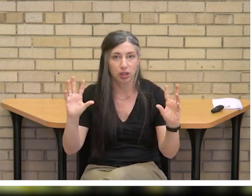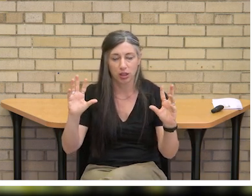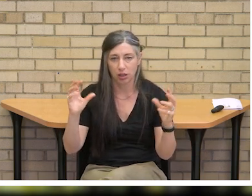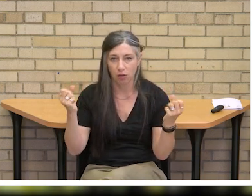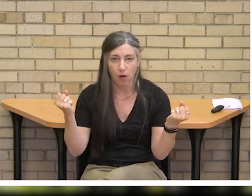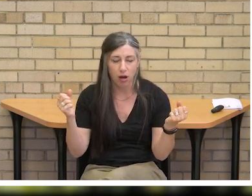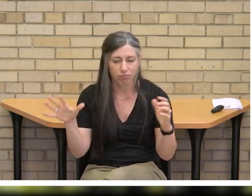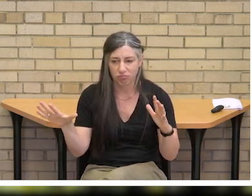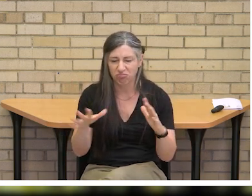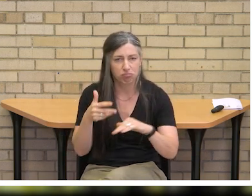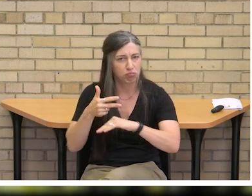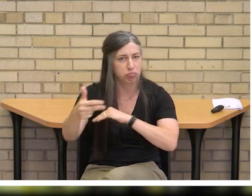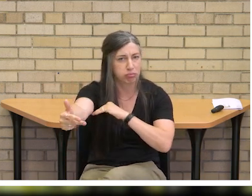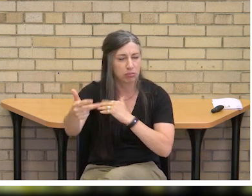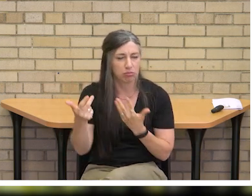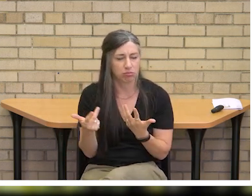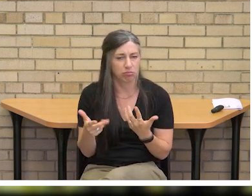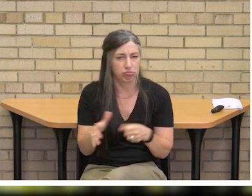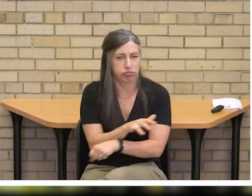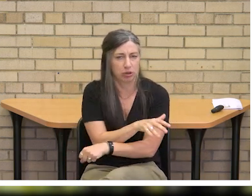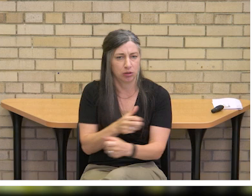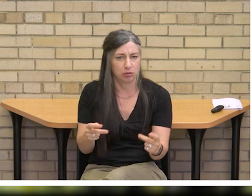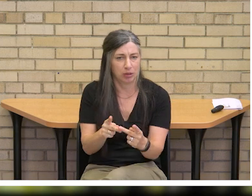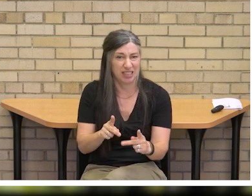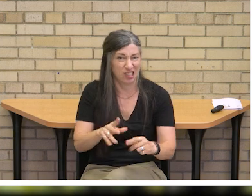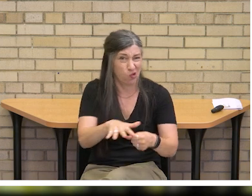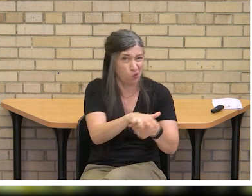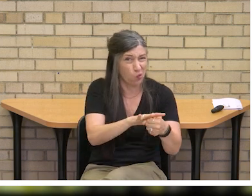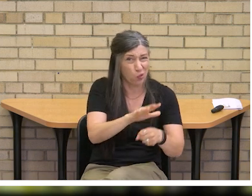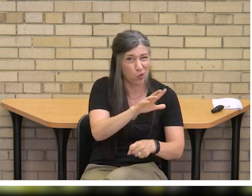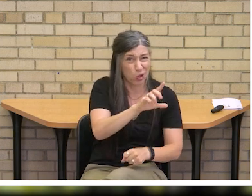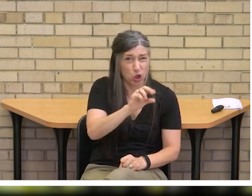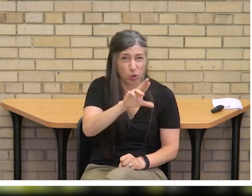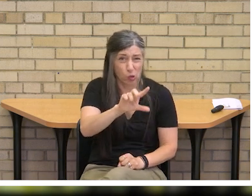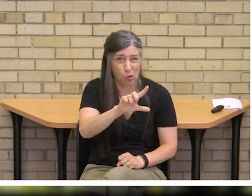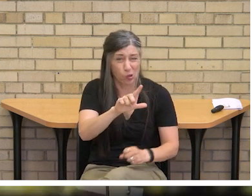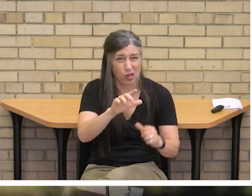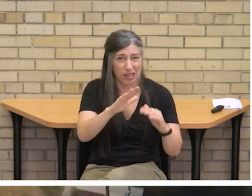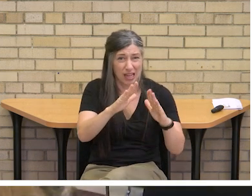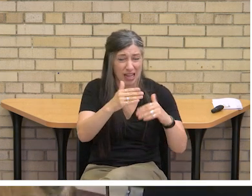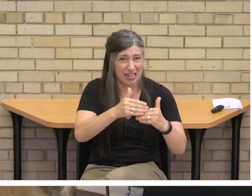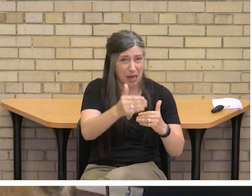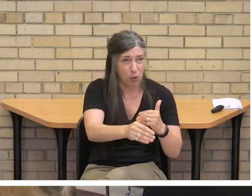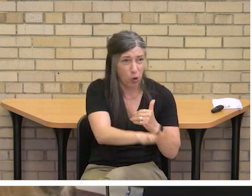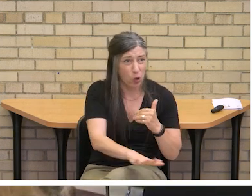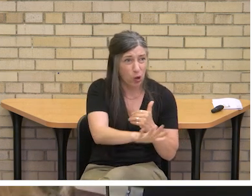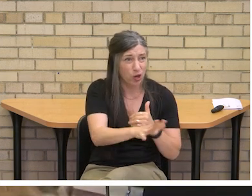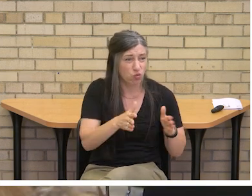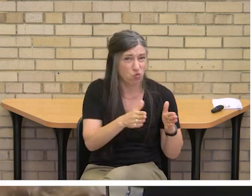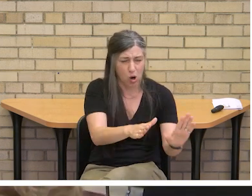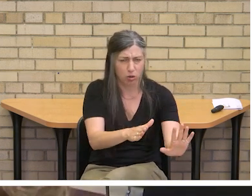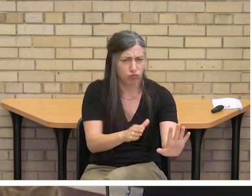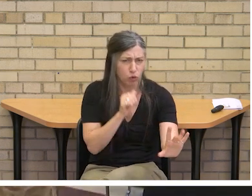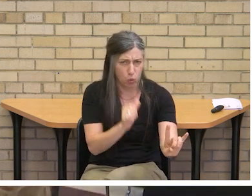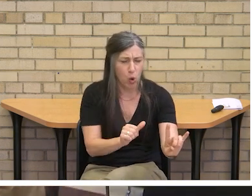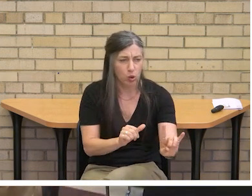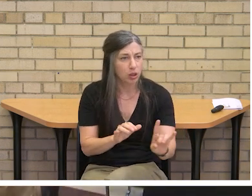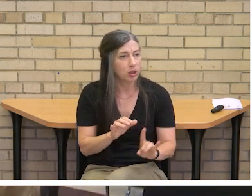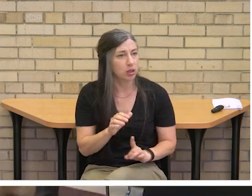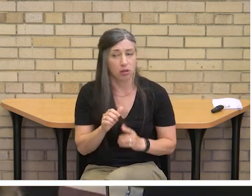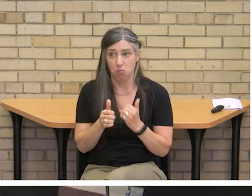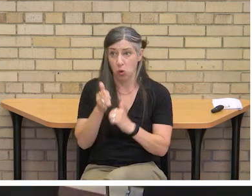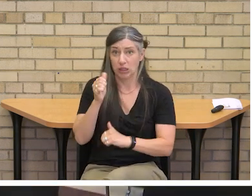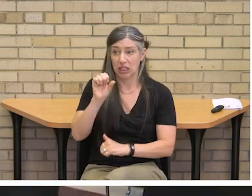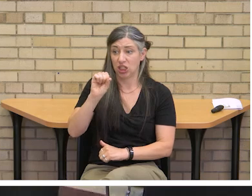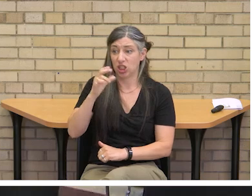basically, you know, not on local roads, which I think is the main concern. I would say, for the most part, on